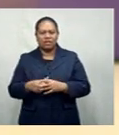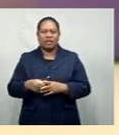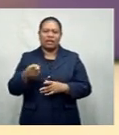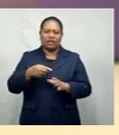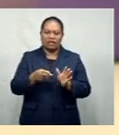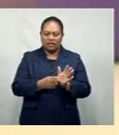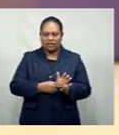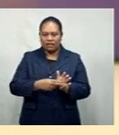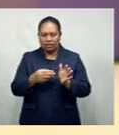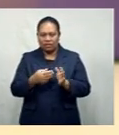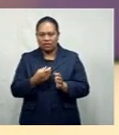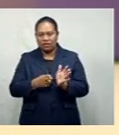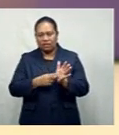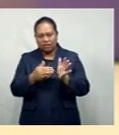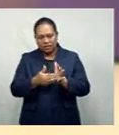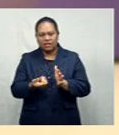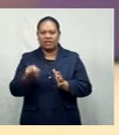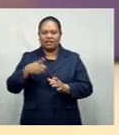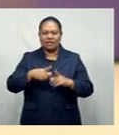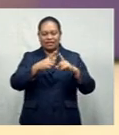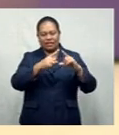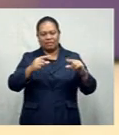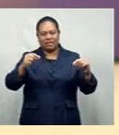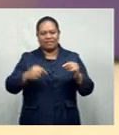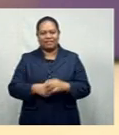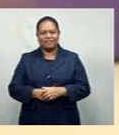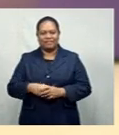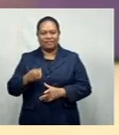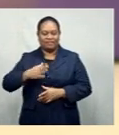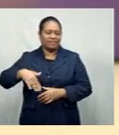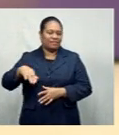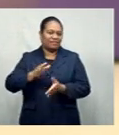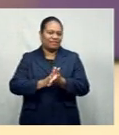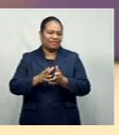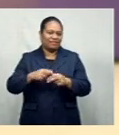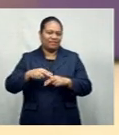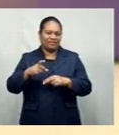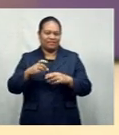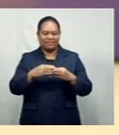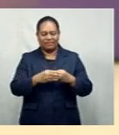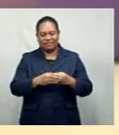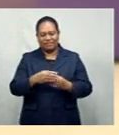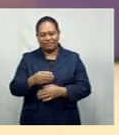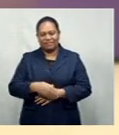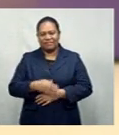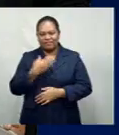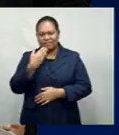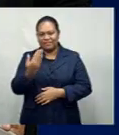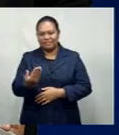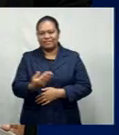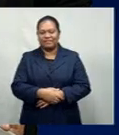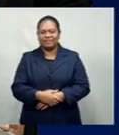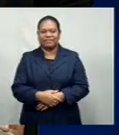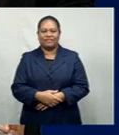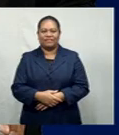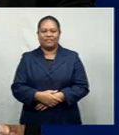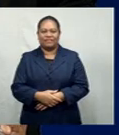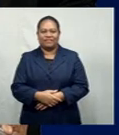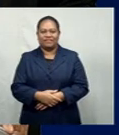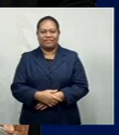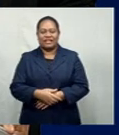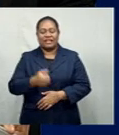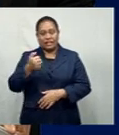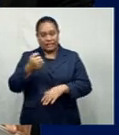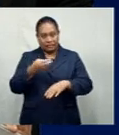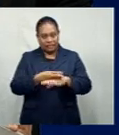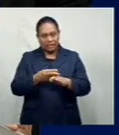Kiwi dollars, and the Japanese yen. That's all for now from your HFC Bank, Vinaka. 6